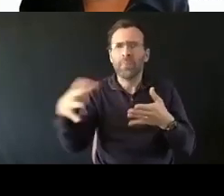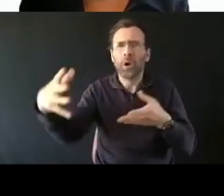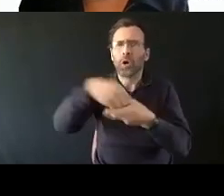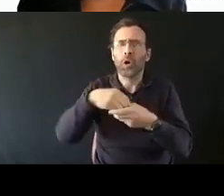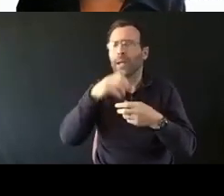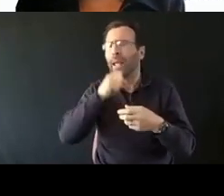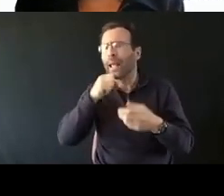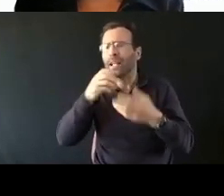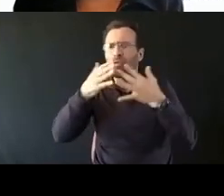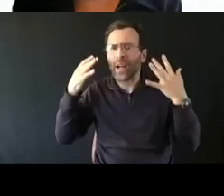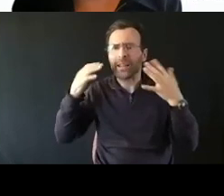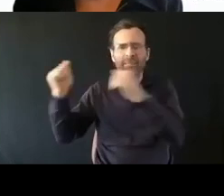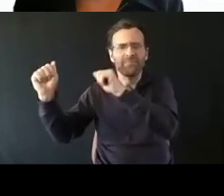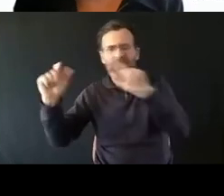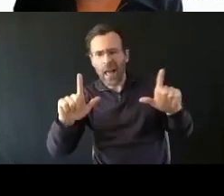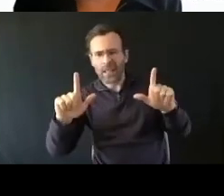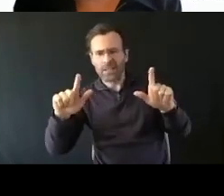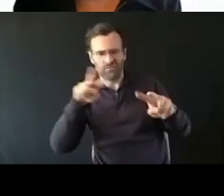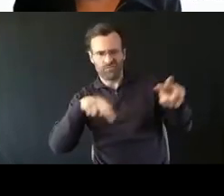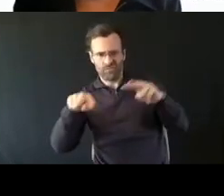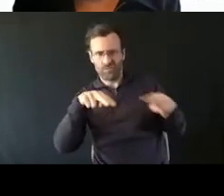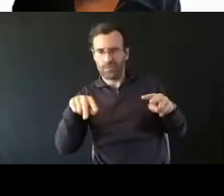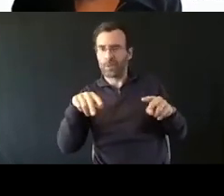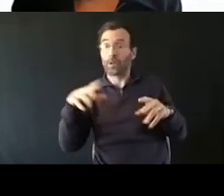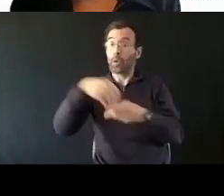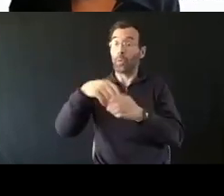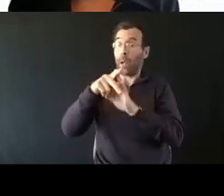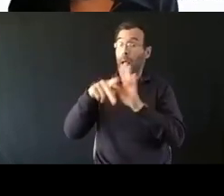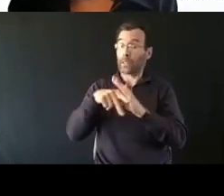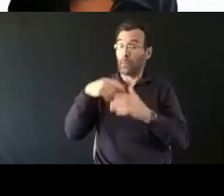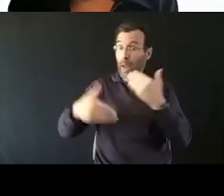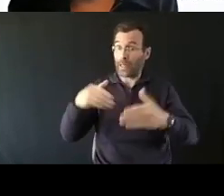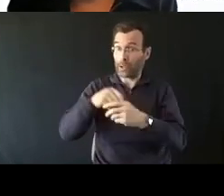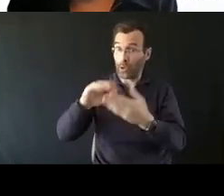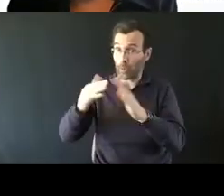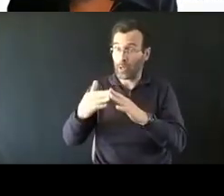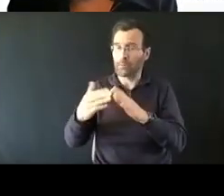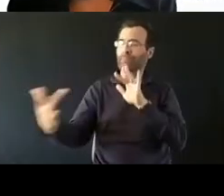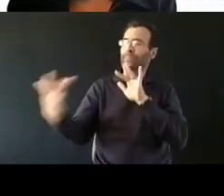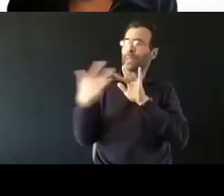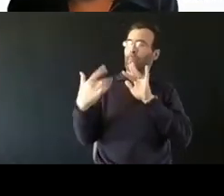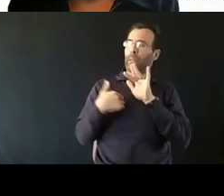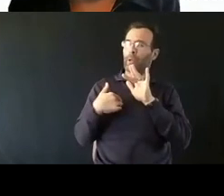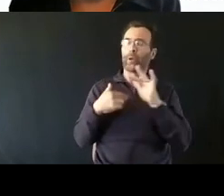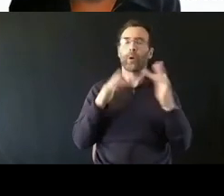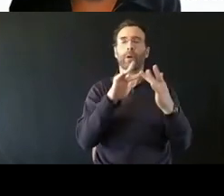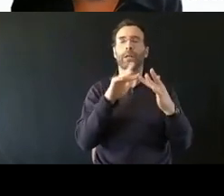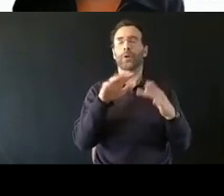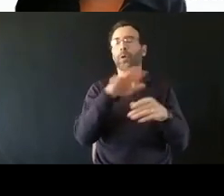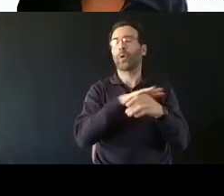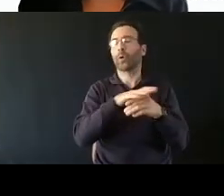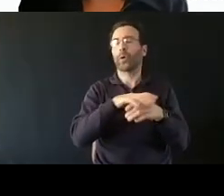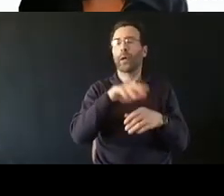age-friendly lenses, policies, and practices in your own community, please feel free to contact me or contact your local area agency on